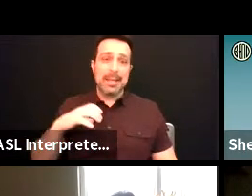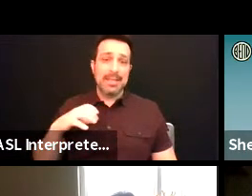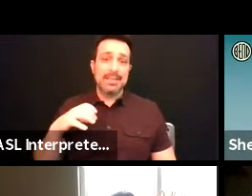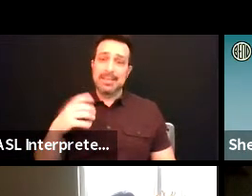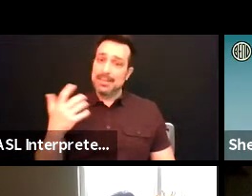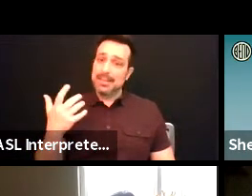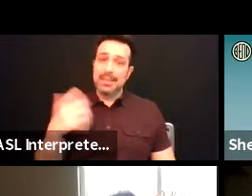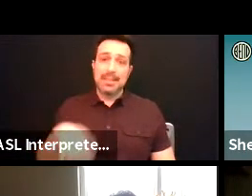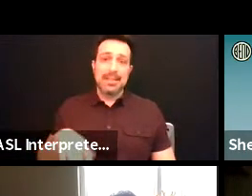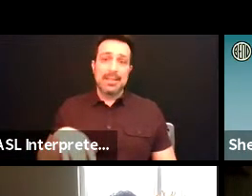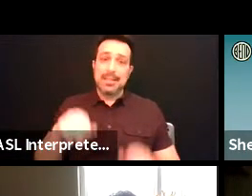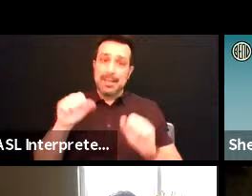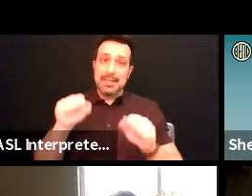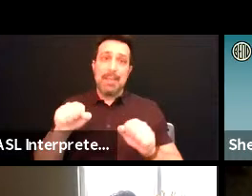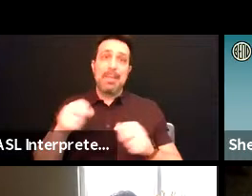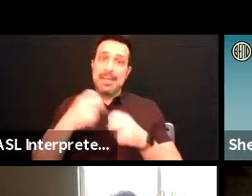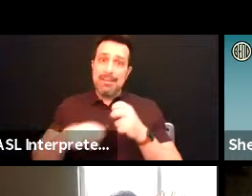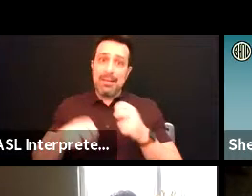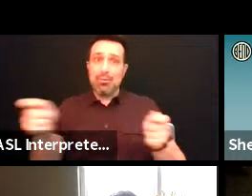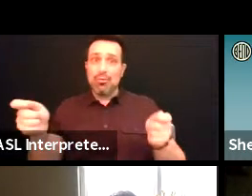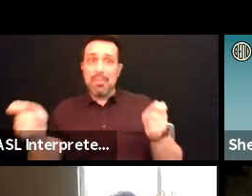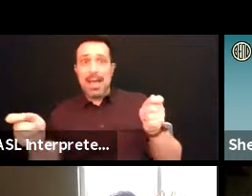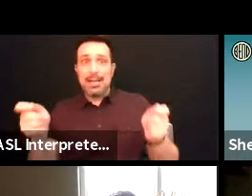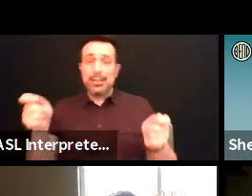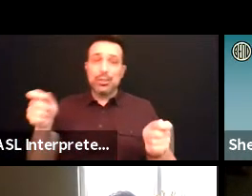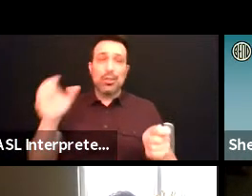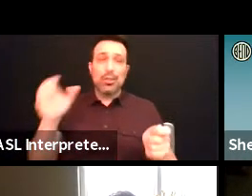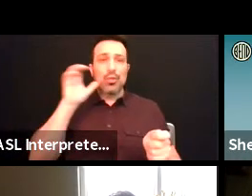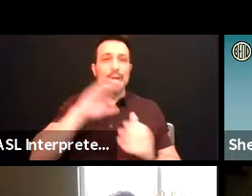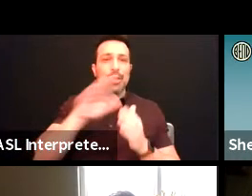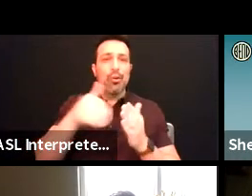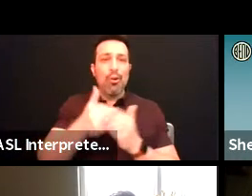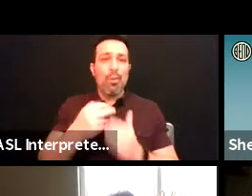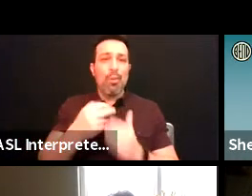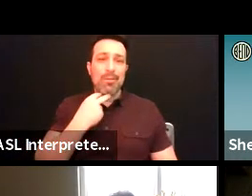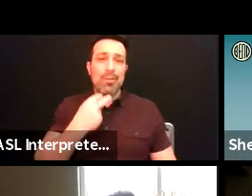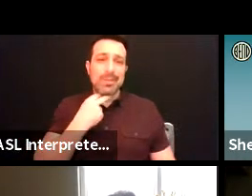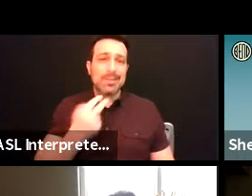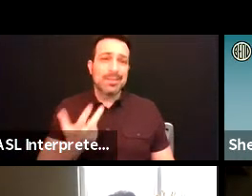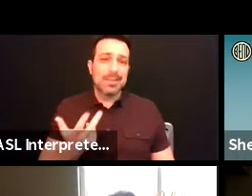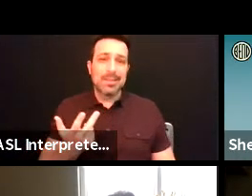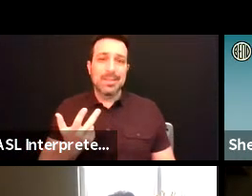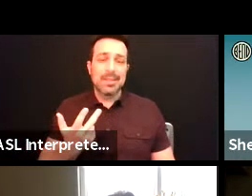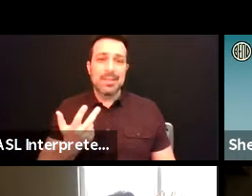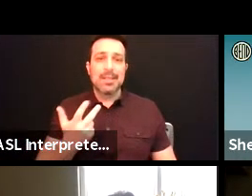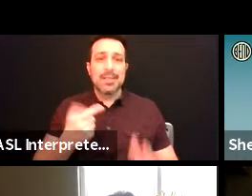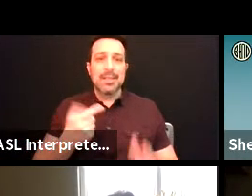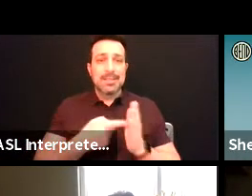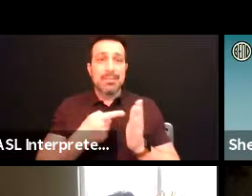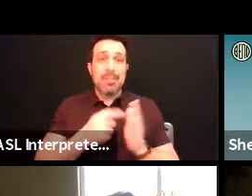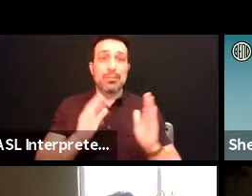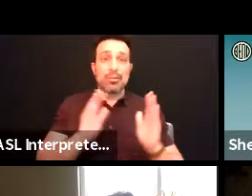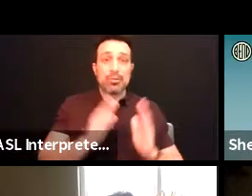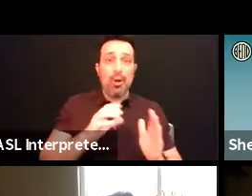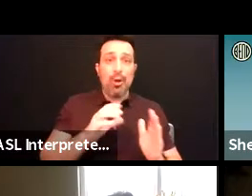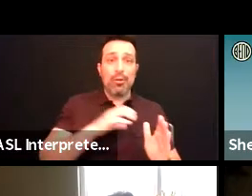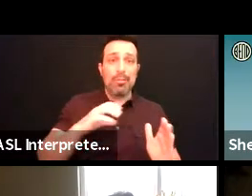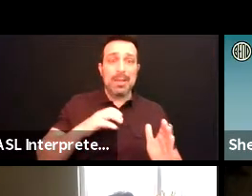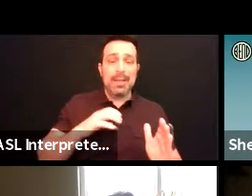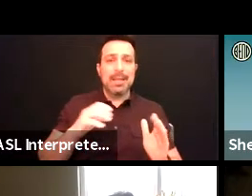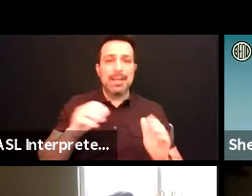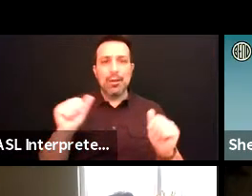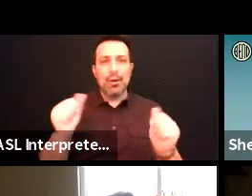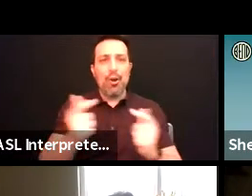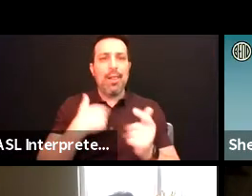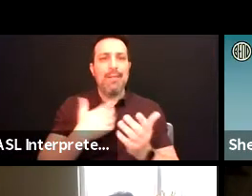be quite difficult to manage and to hear all the voices. You know, sometimes smaller committees, everybody